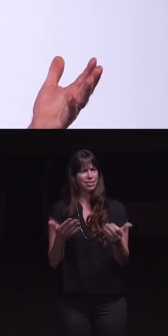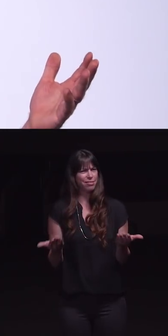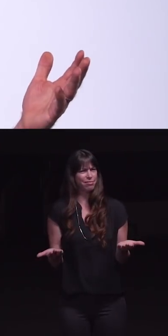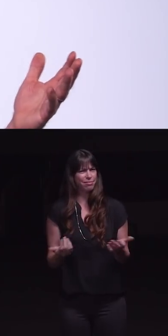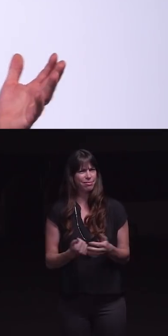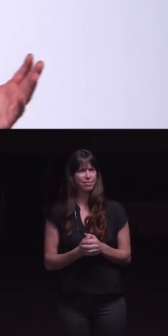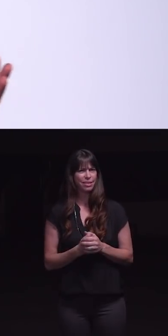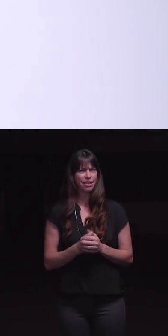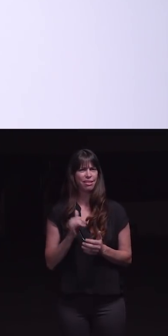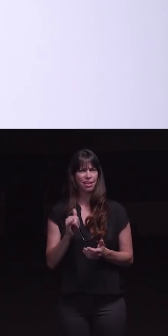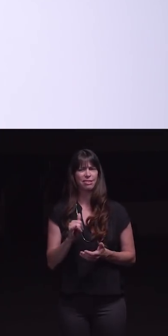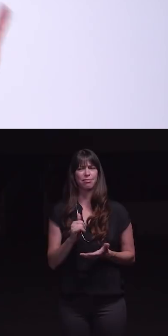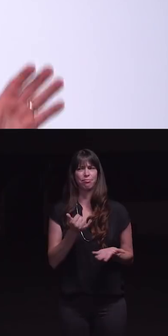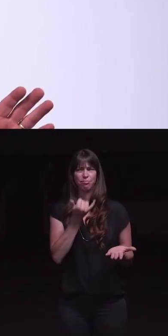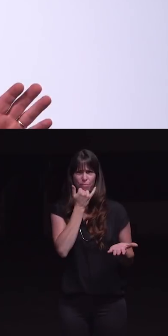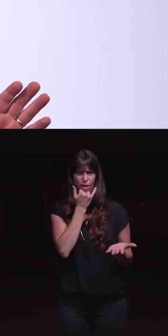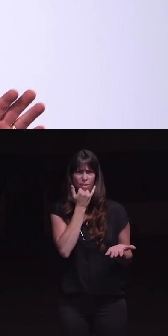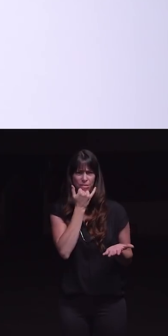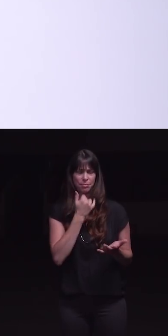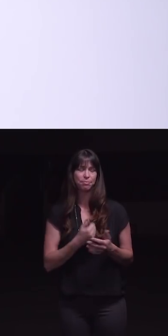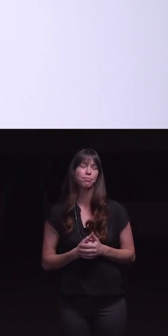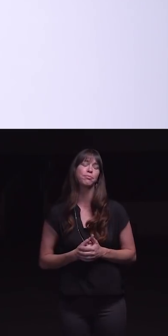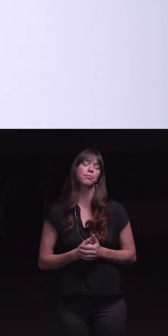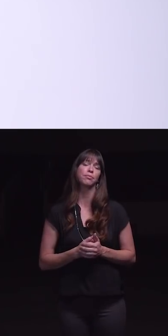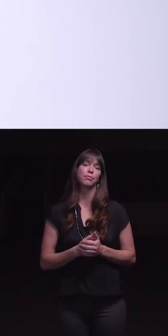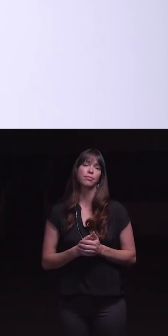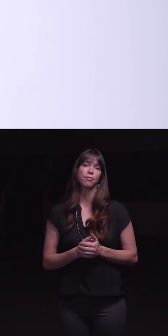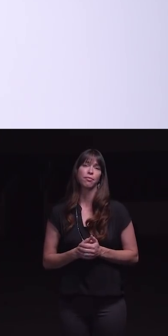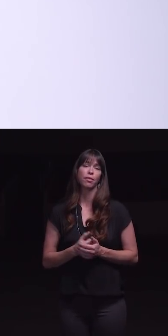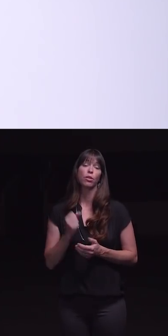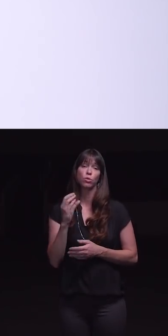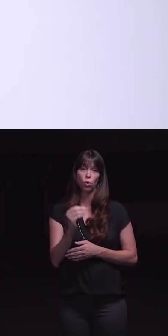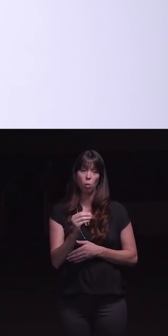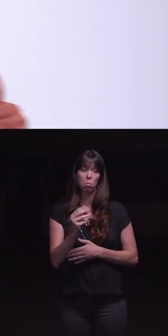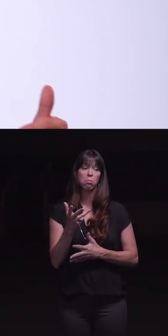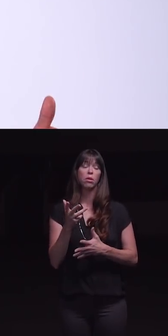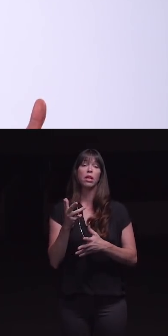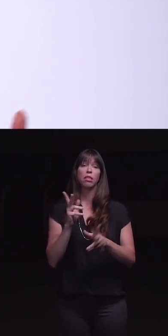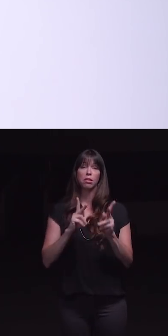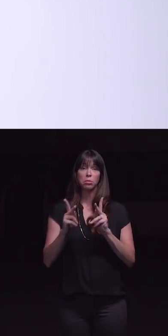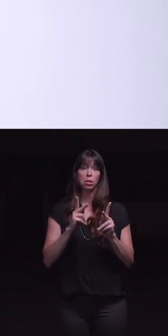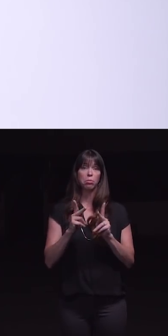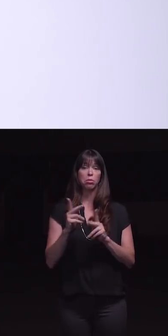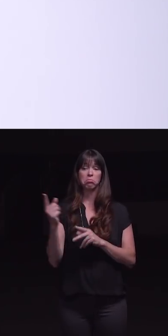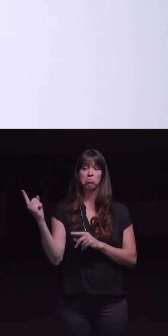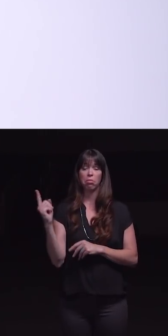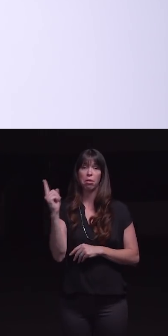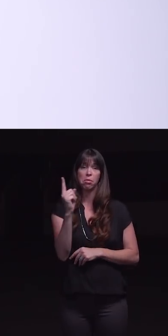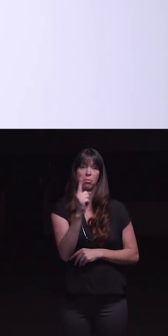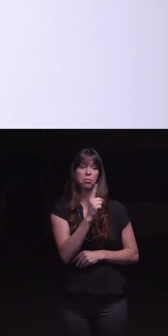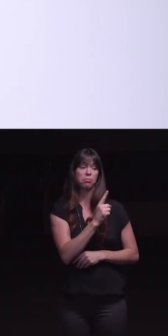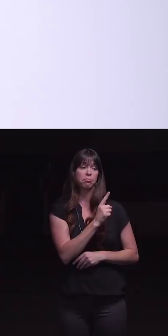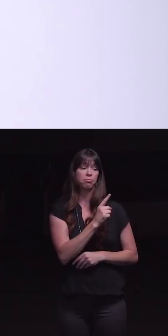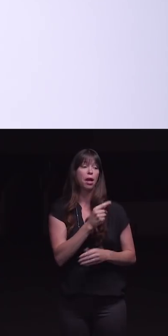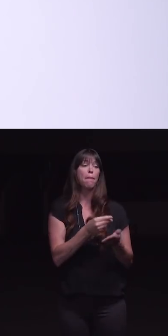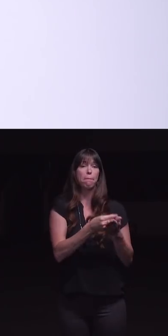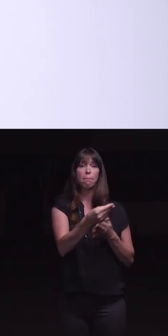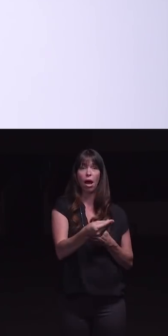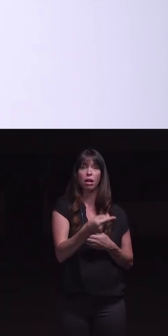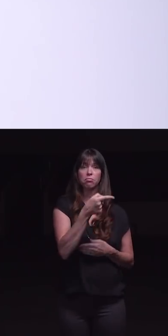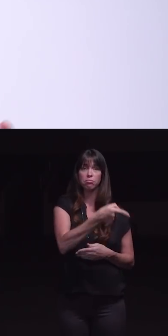still, that's messed up. These camel caravan came by, and so they sold their brother on